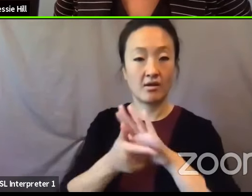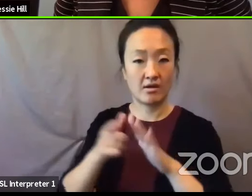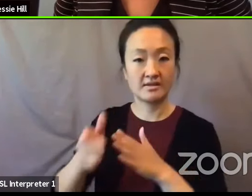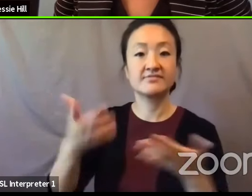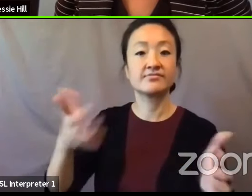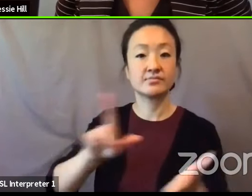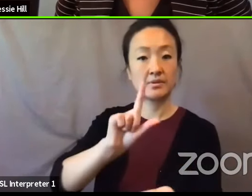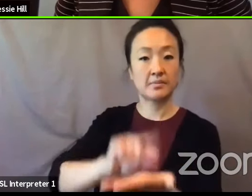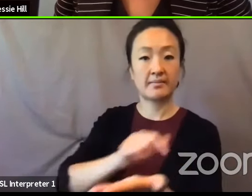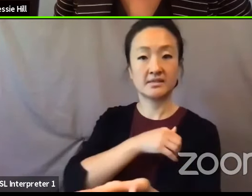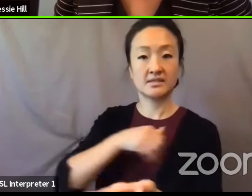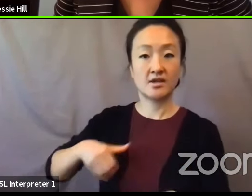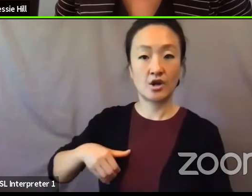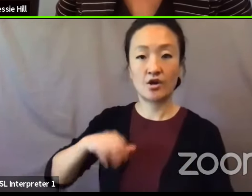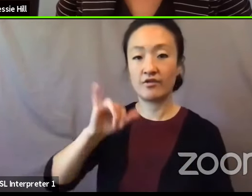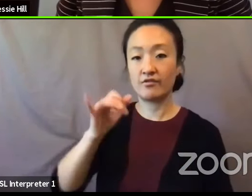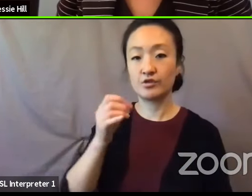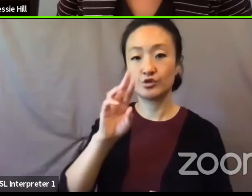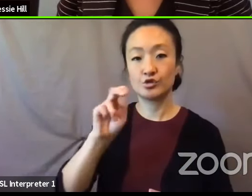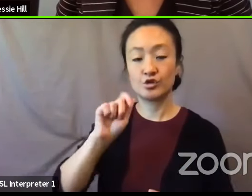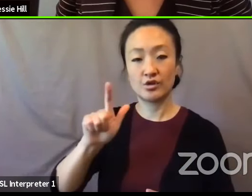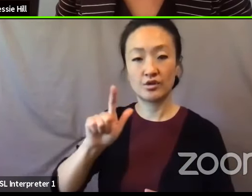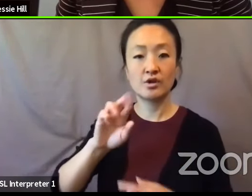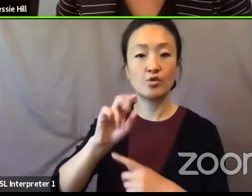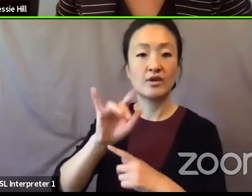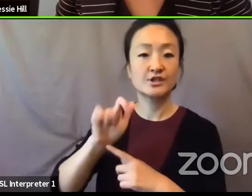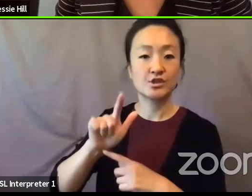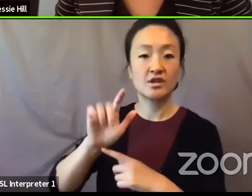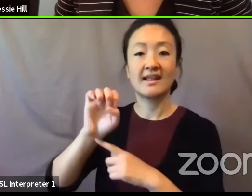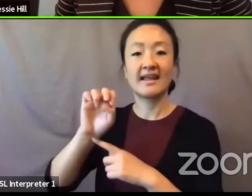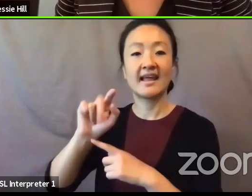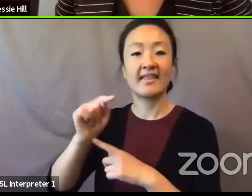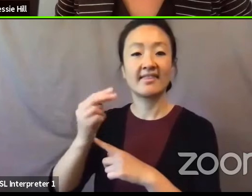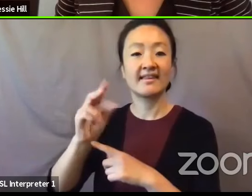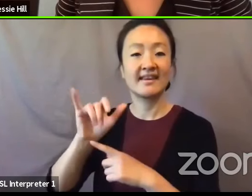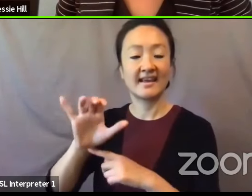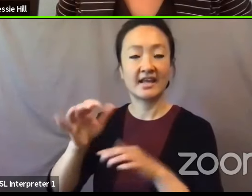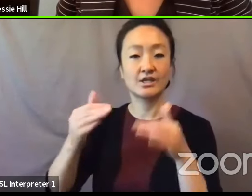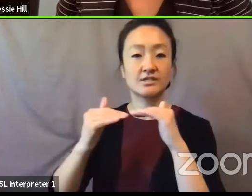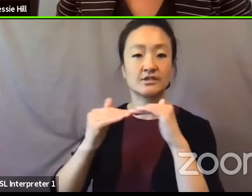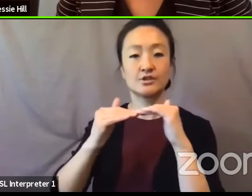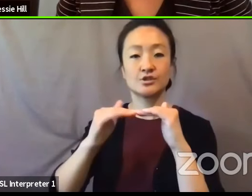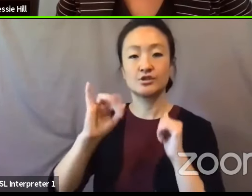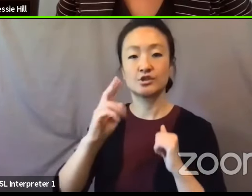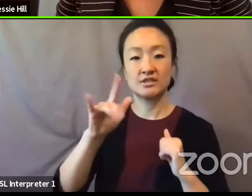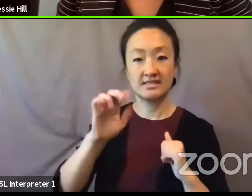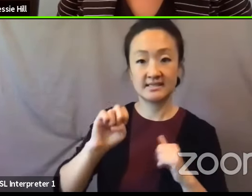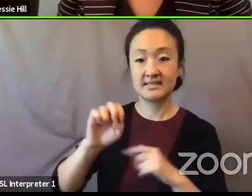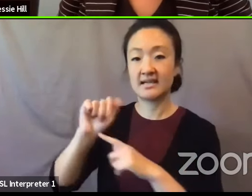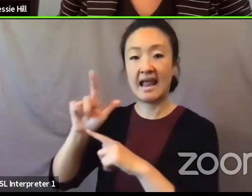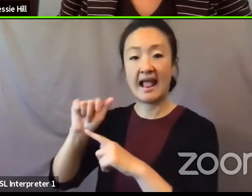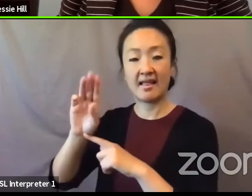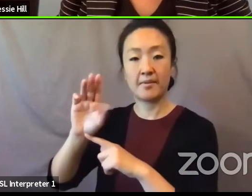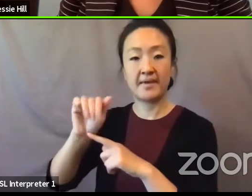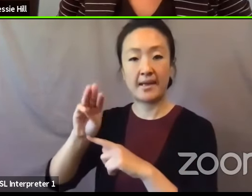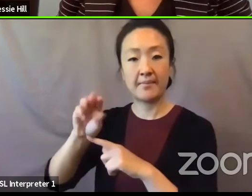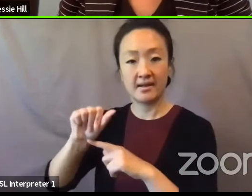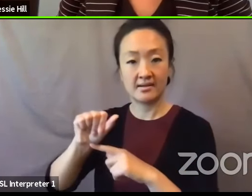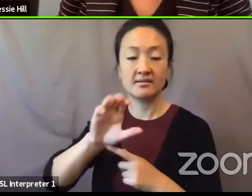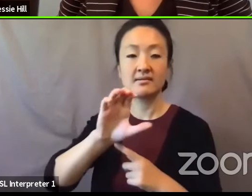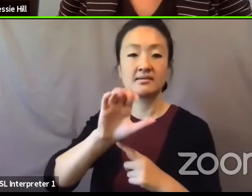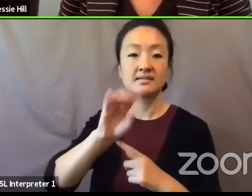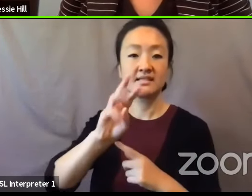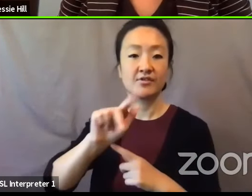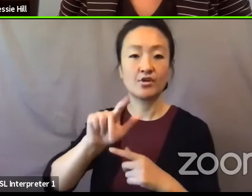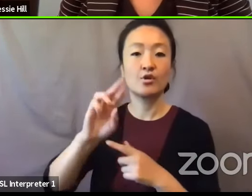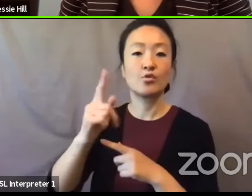Journal on Racial and Ethnic Justice, the Alabama Civil Rights and Civil Liberties Law Review, the Journal of Civil Rights